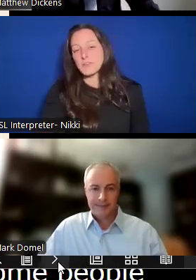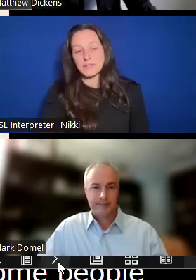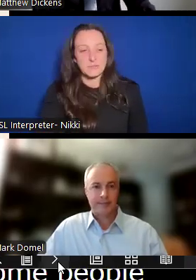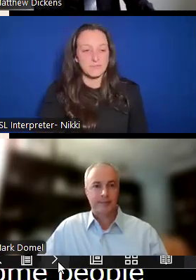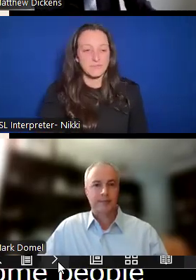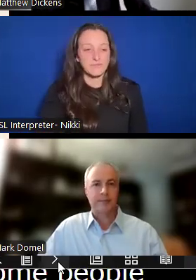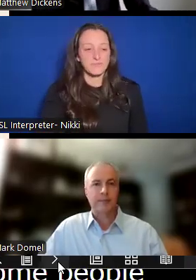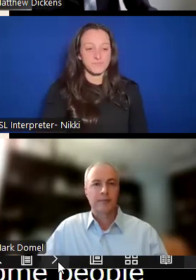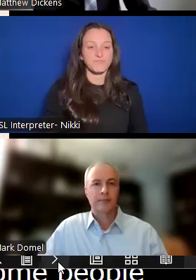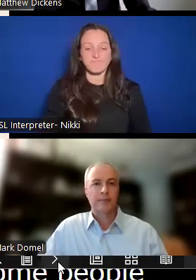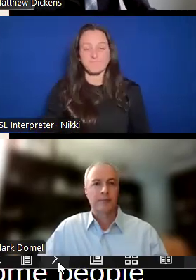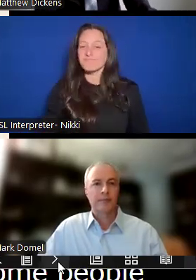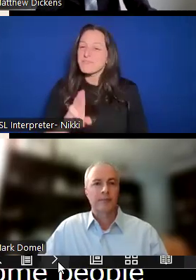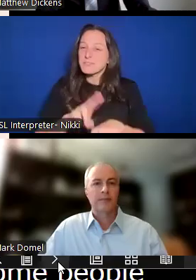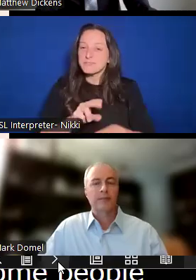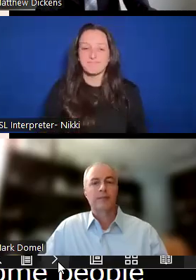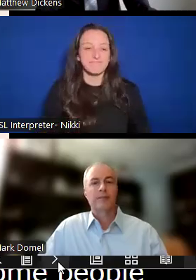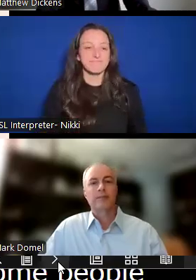Thank you so much. course.